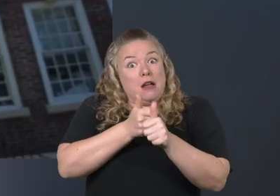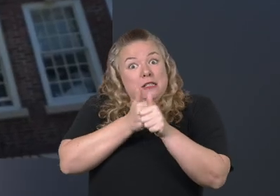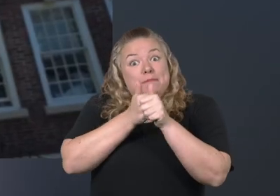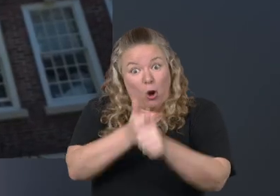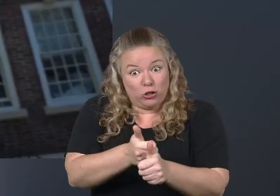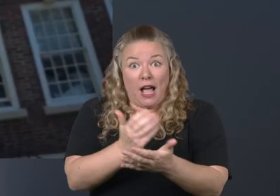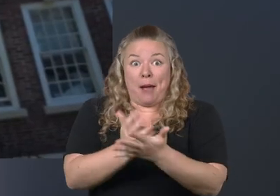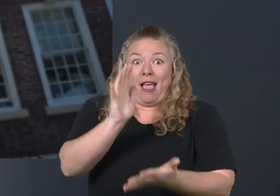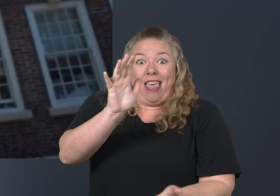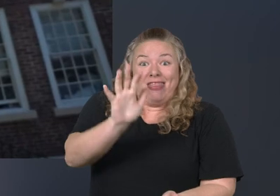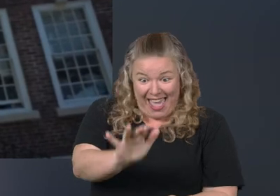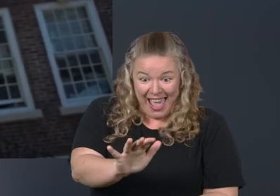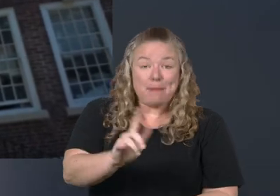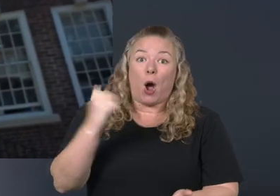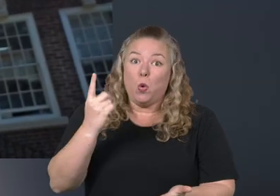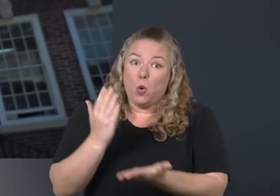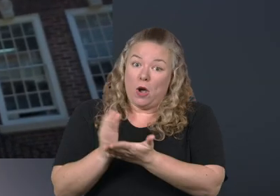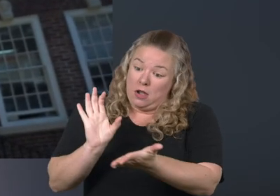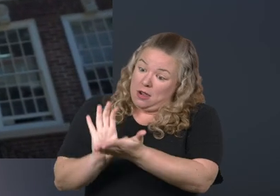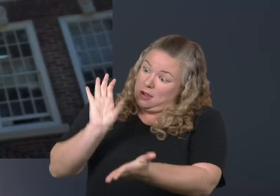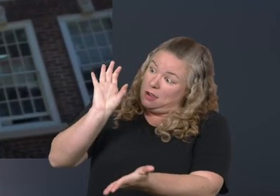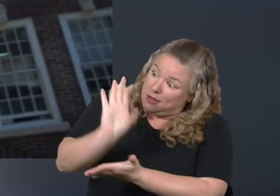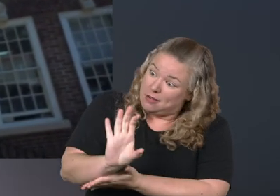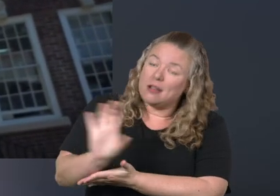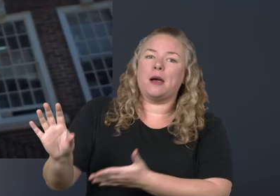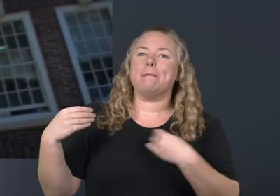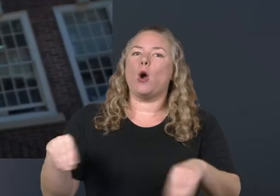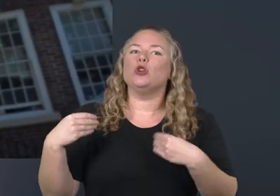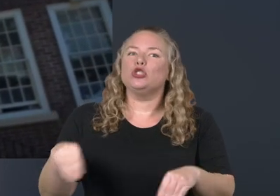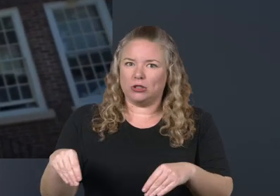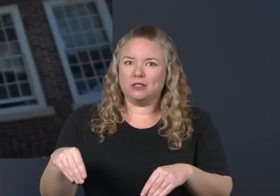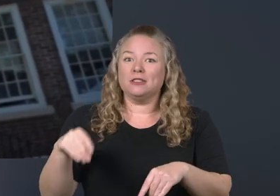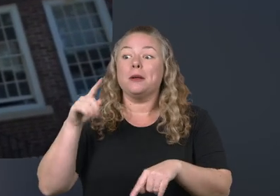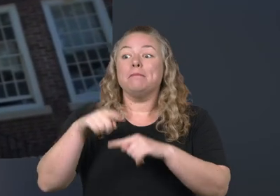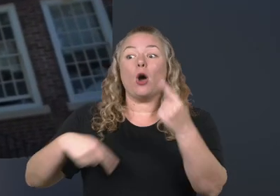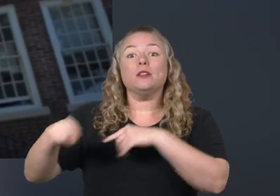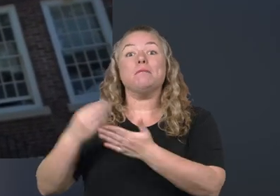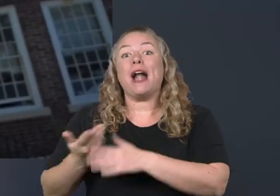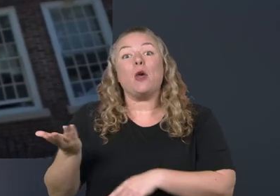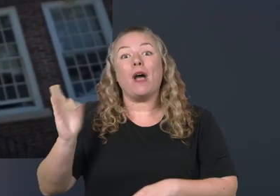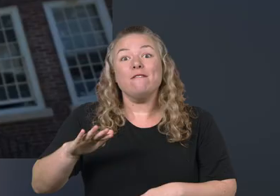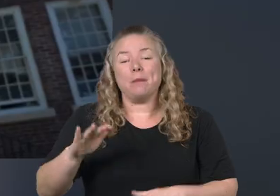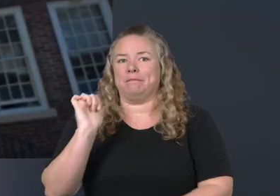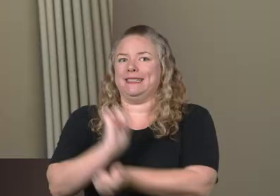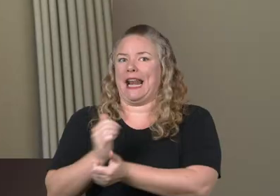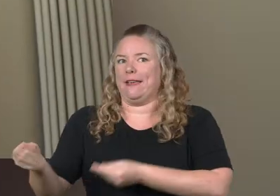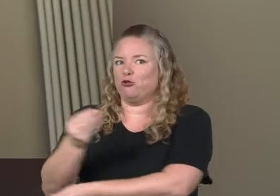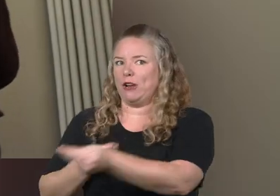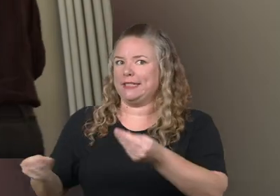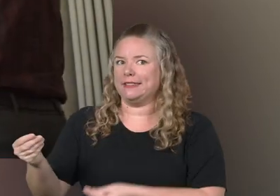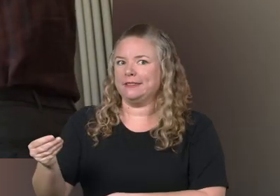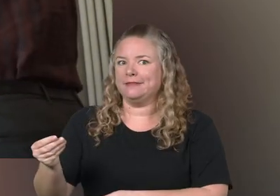church sponsored it, the church was over there. Mm. But the people who put the money in were all merchants, and most of them were involved in some way in the slave